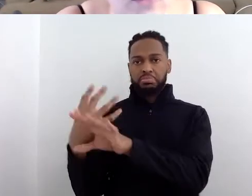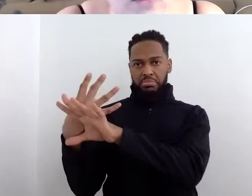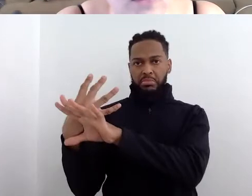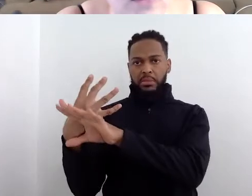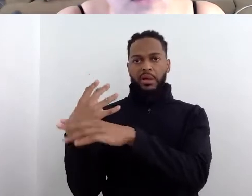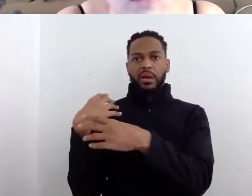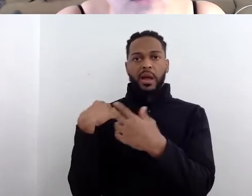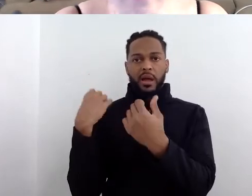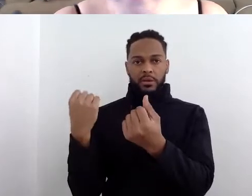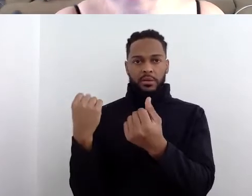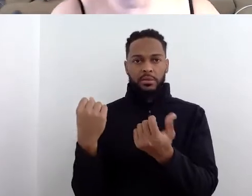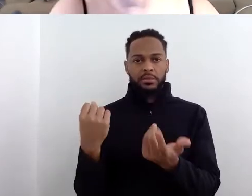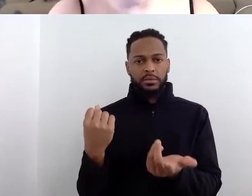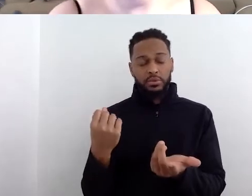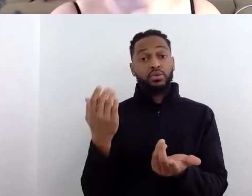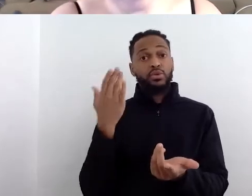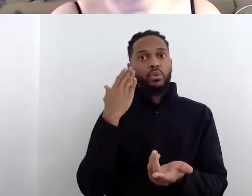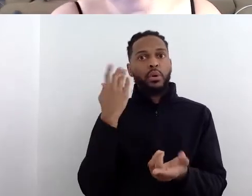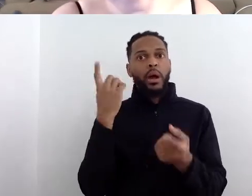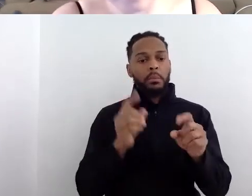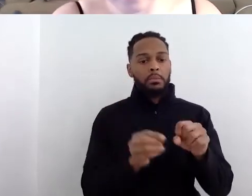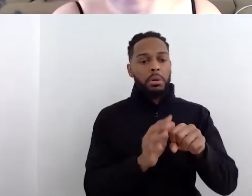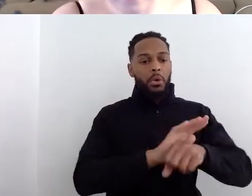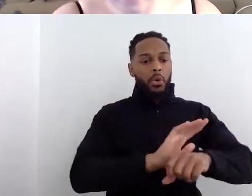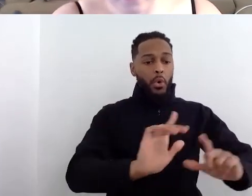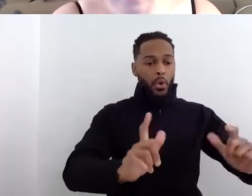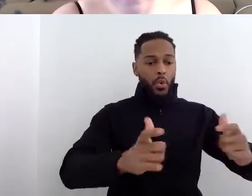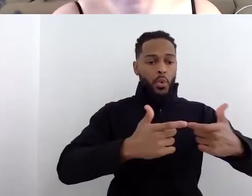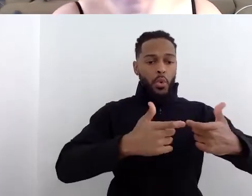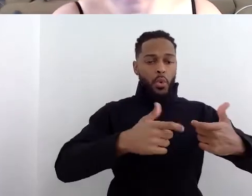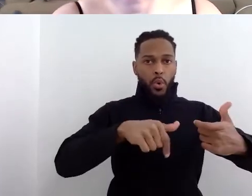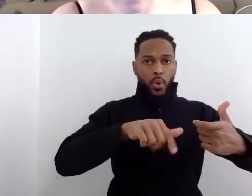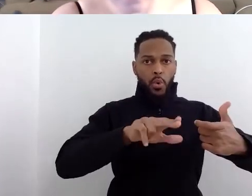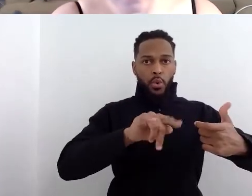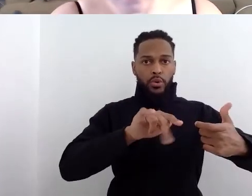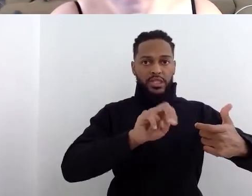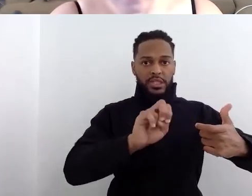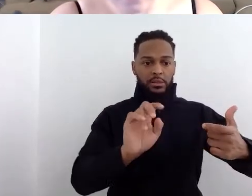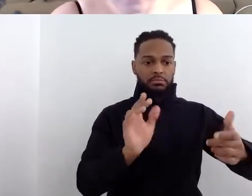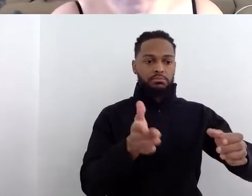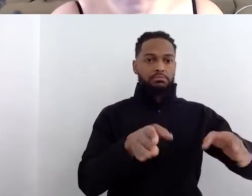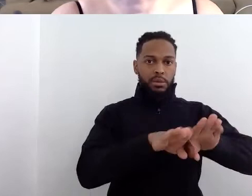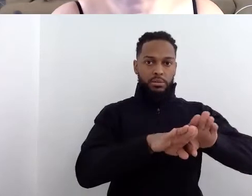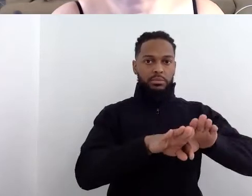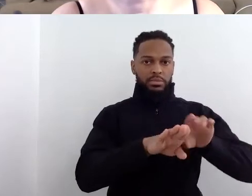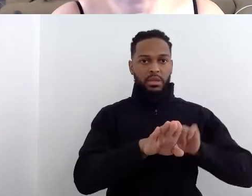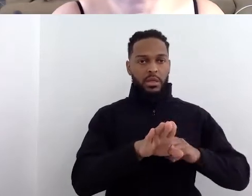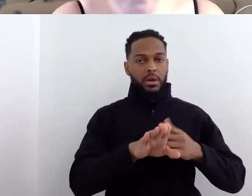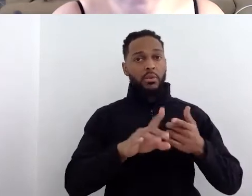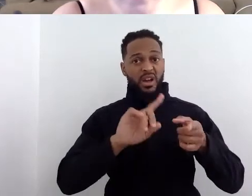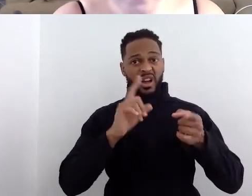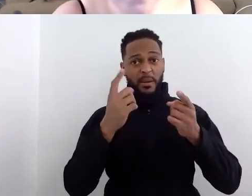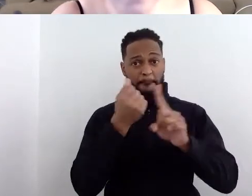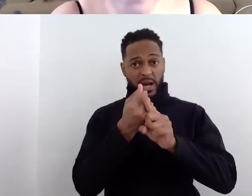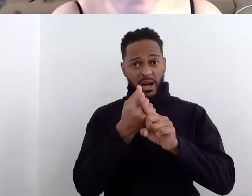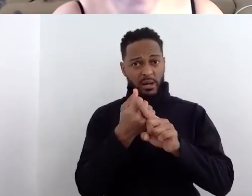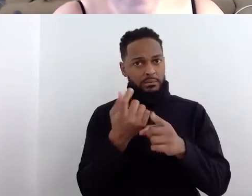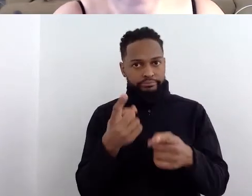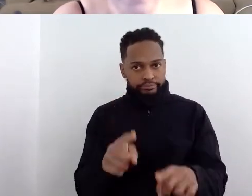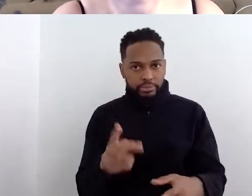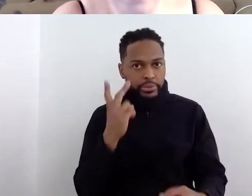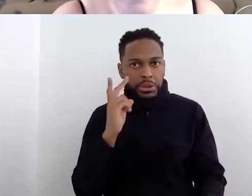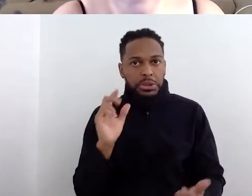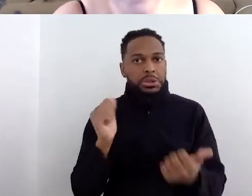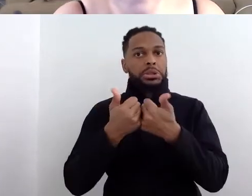changes and some of the advantages and disadvantages. Yeah. So telehealth has been around a while, but